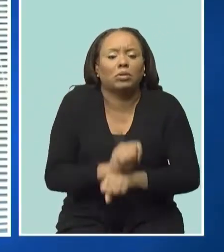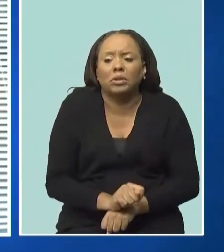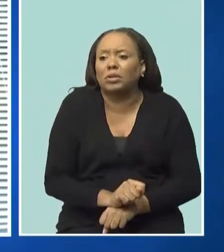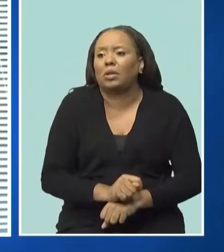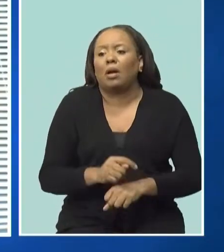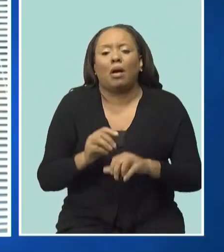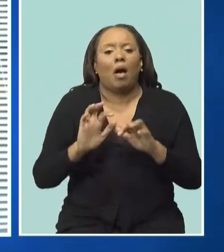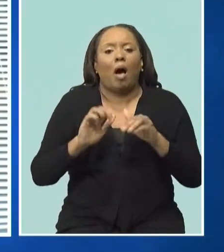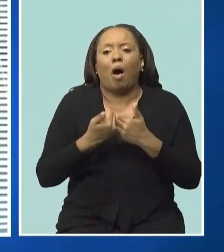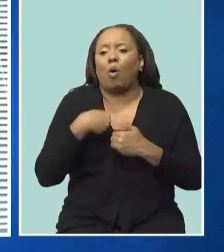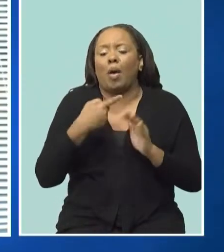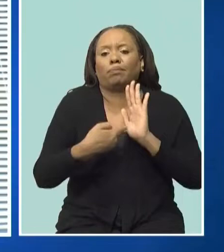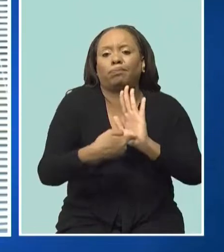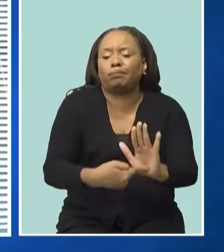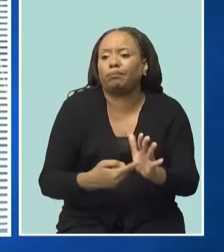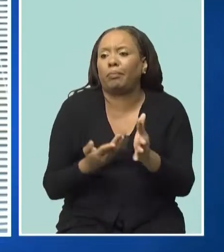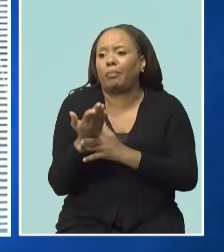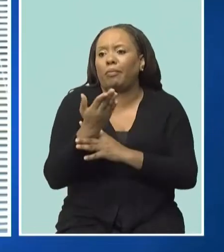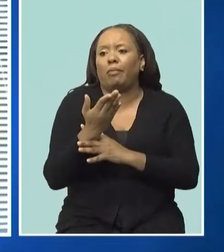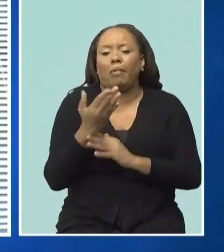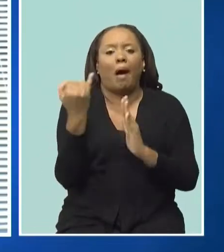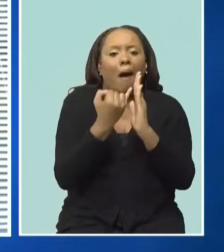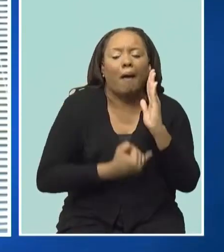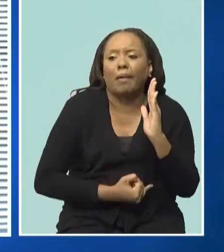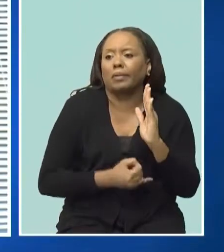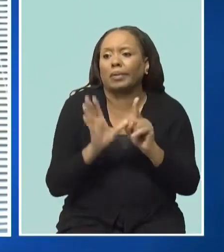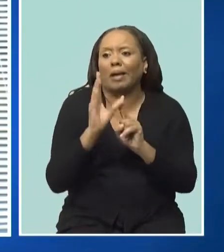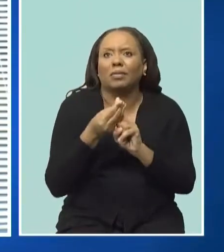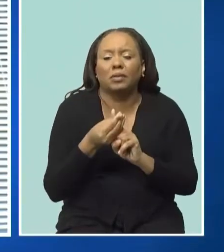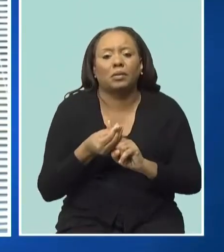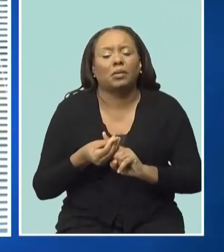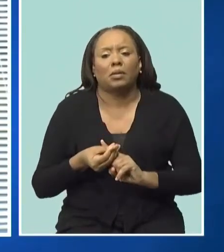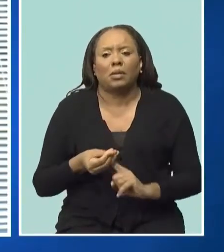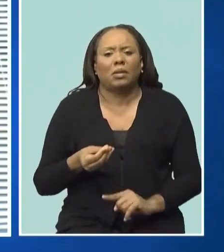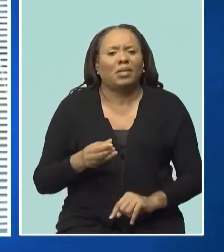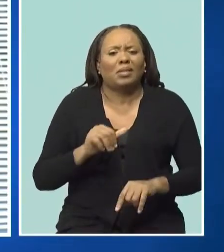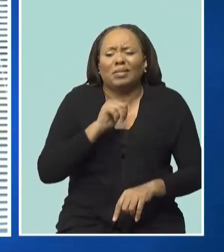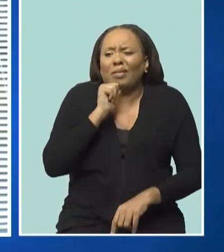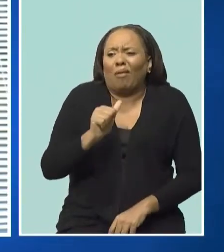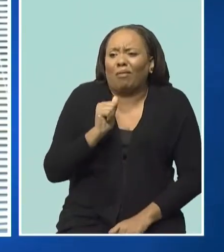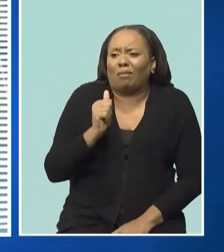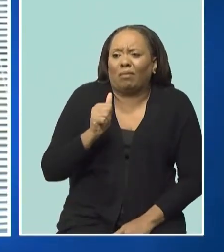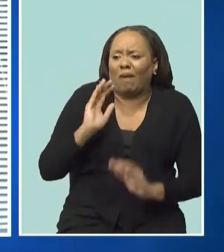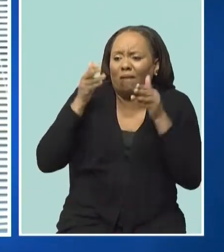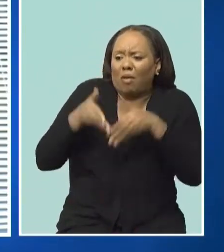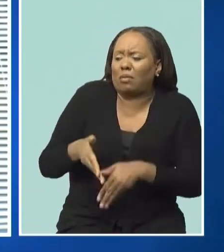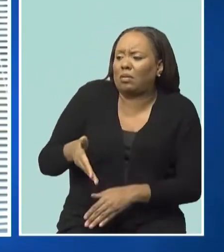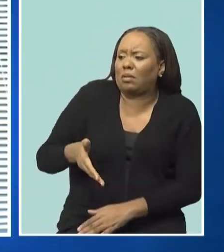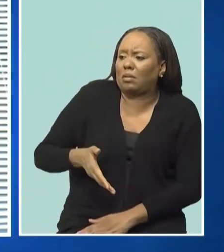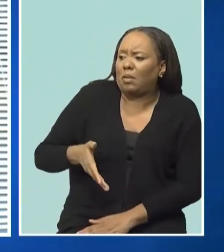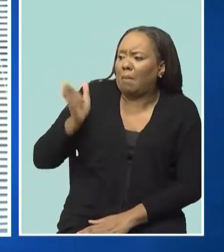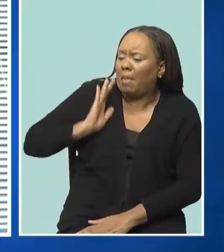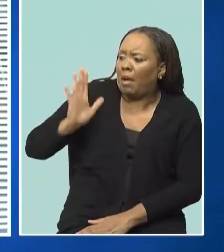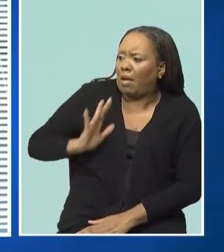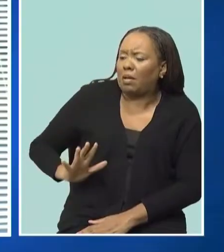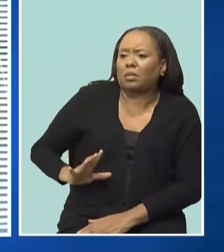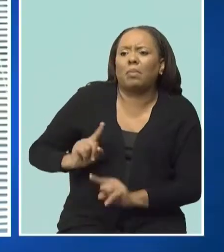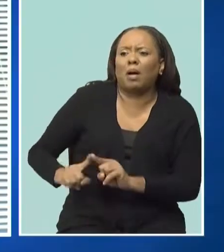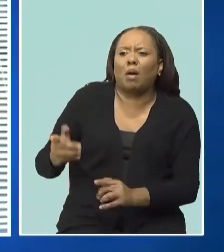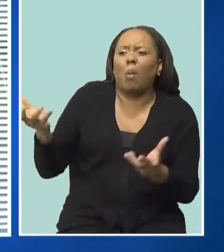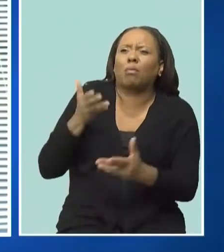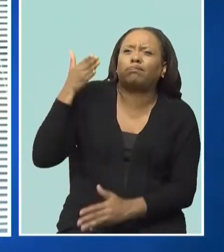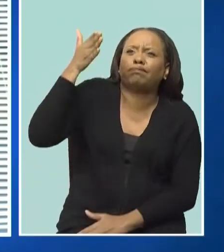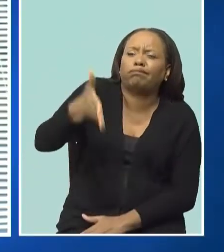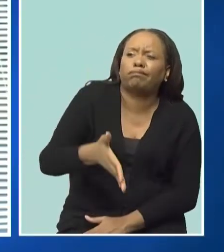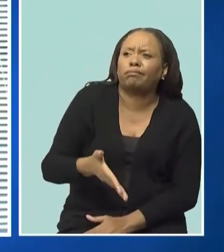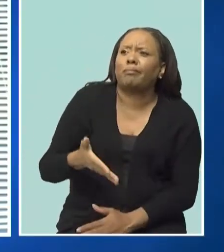But it's not only then focused just on the past, but again, how are we moving as a country? What are our achievements? What are the things that